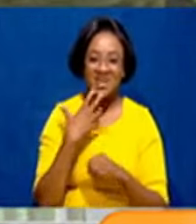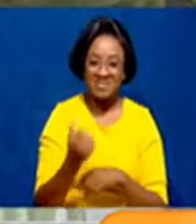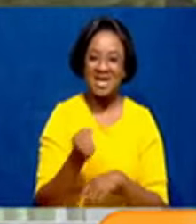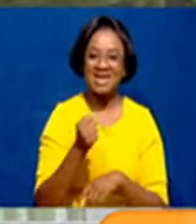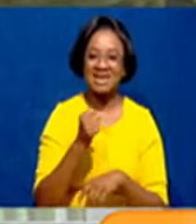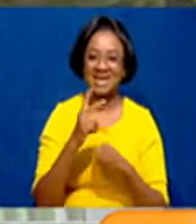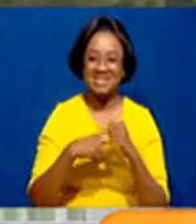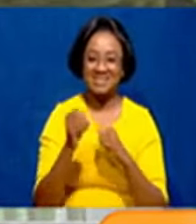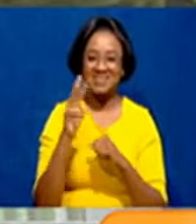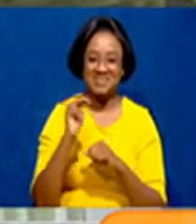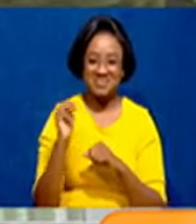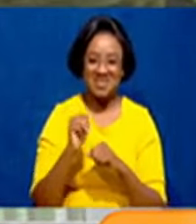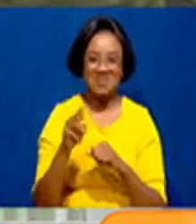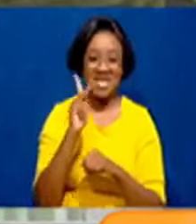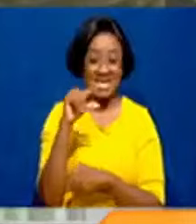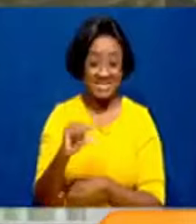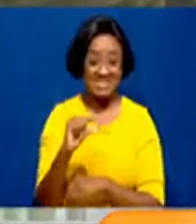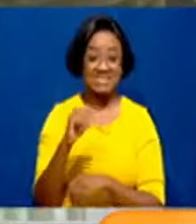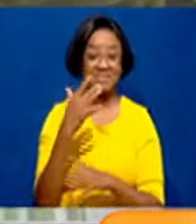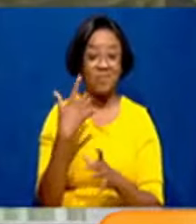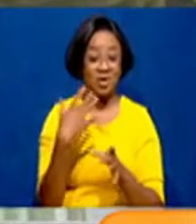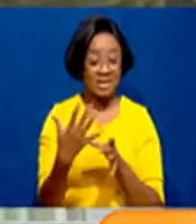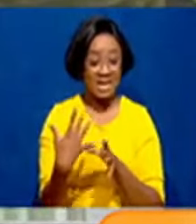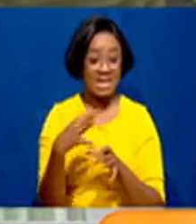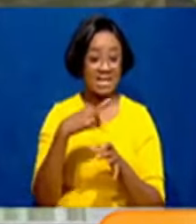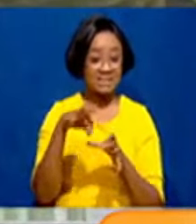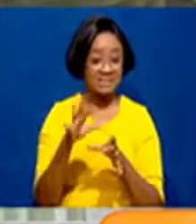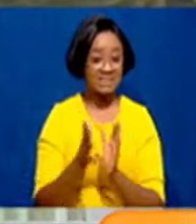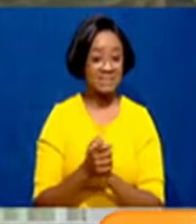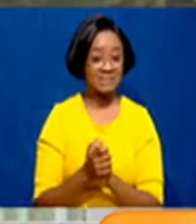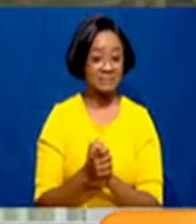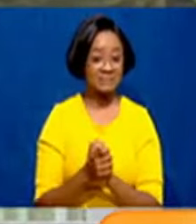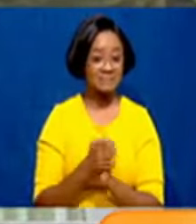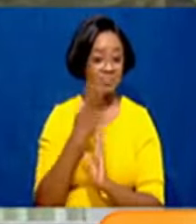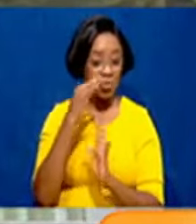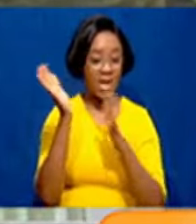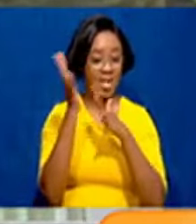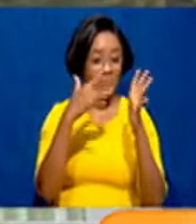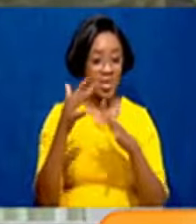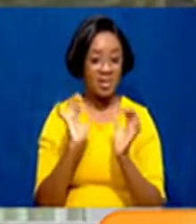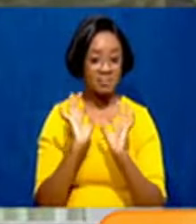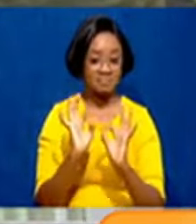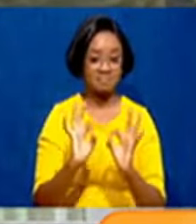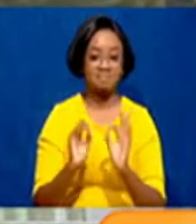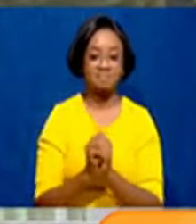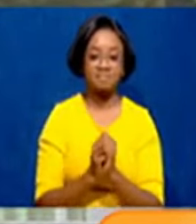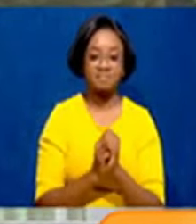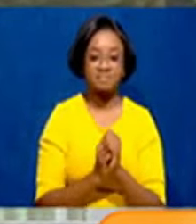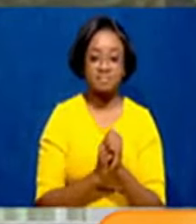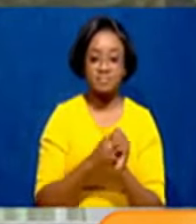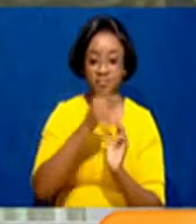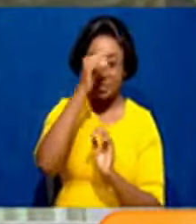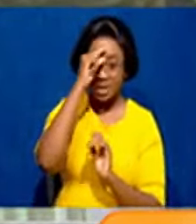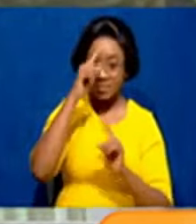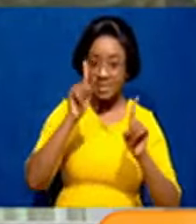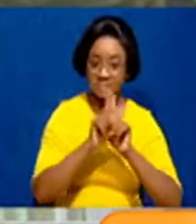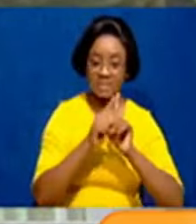570 million kilograms of green leaf due to good weather conditions. And as Denis Otieno reports, the government has vowed